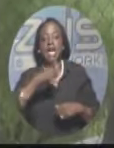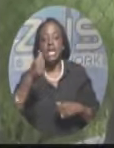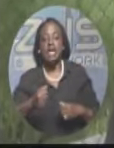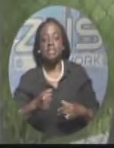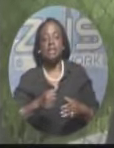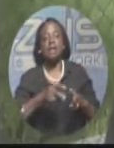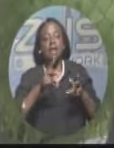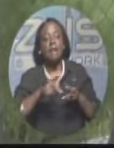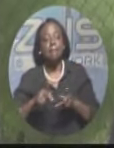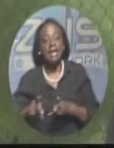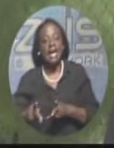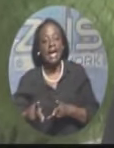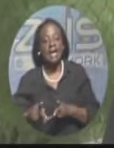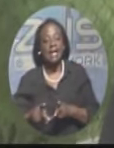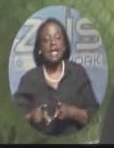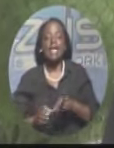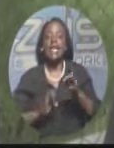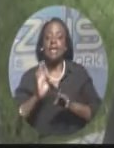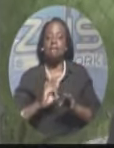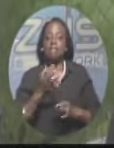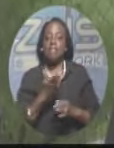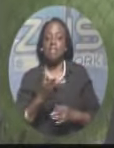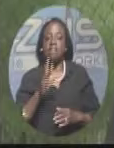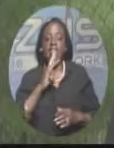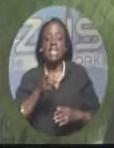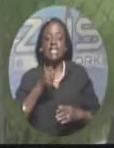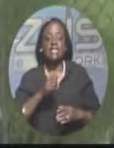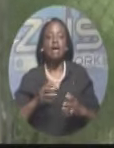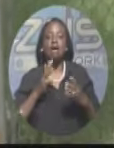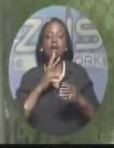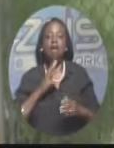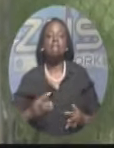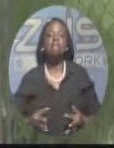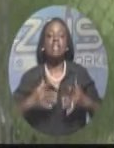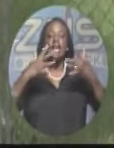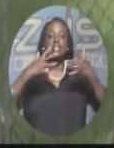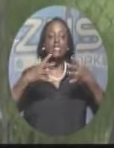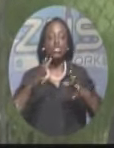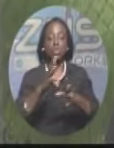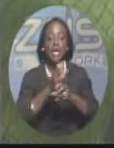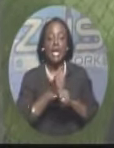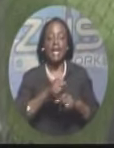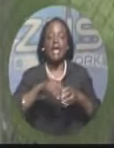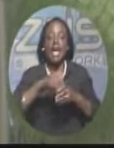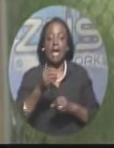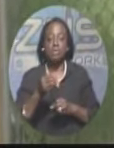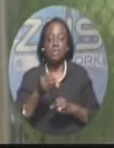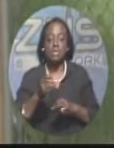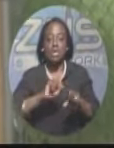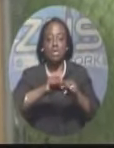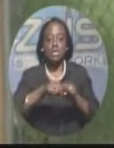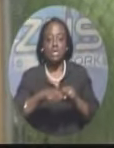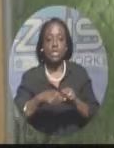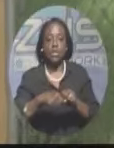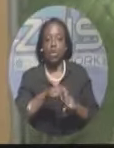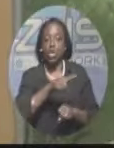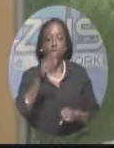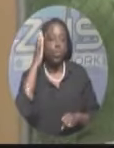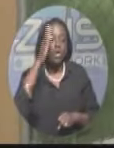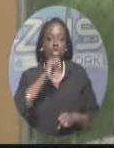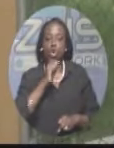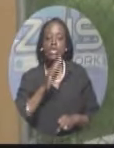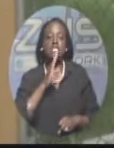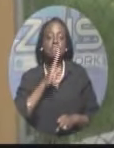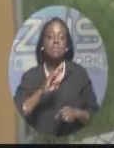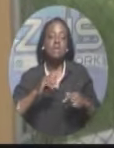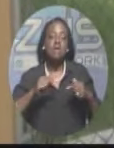of overwhelming flood to get out so that you don't be injured, harm,